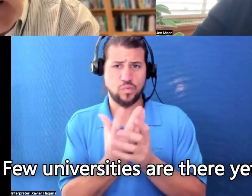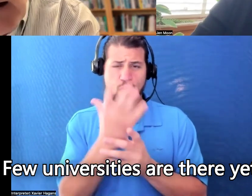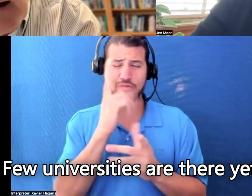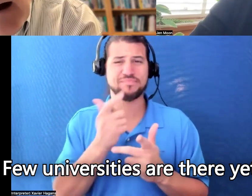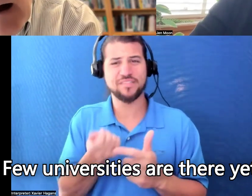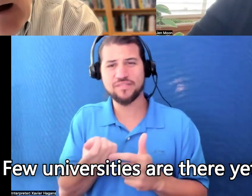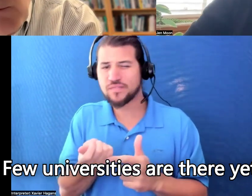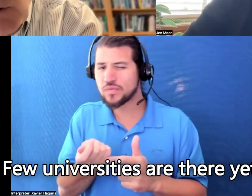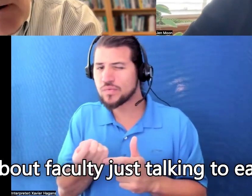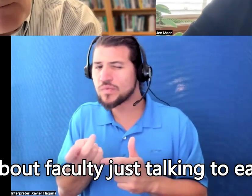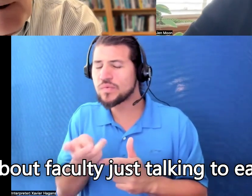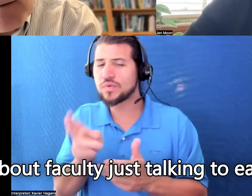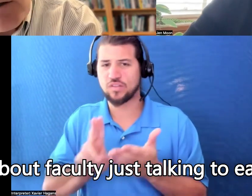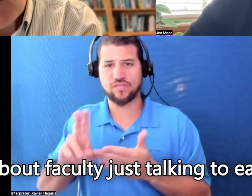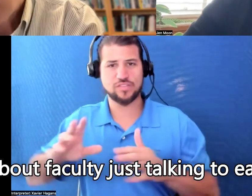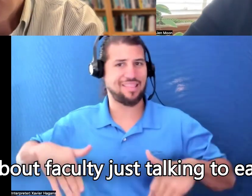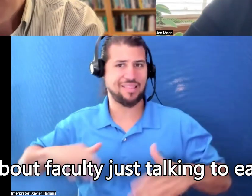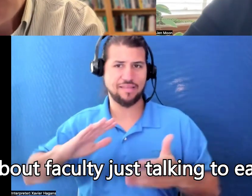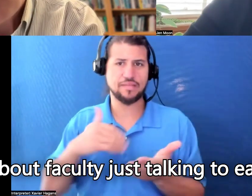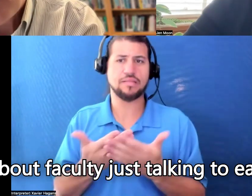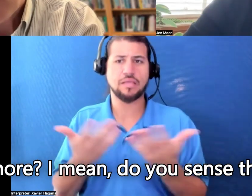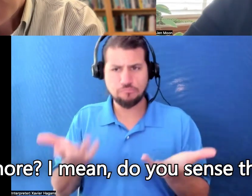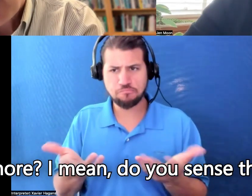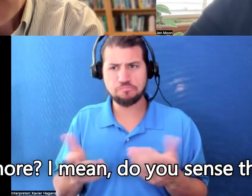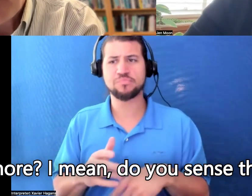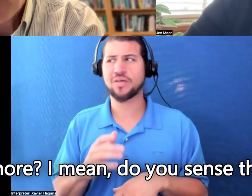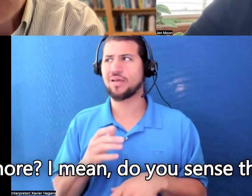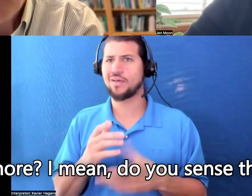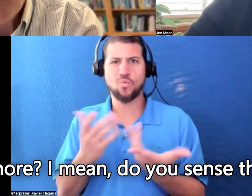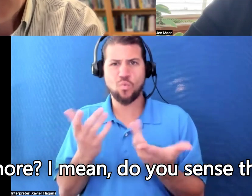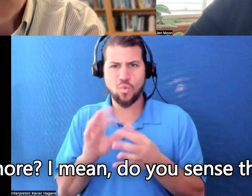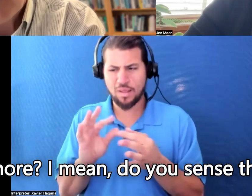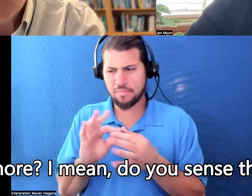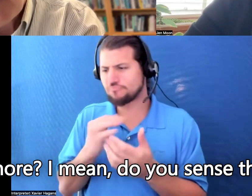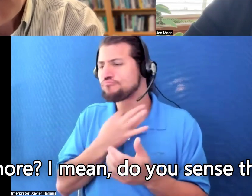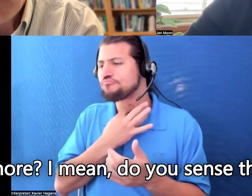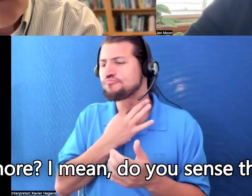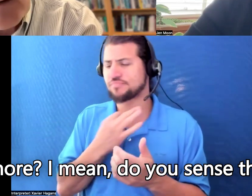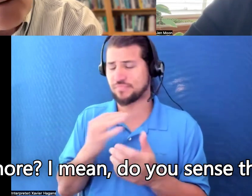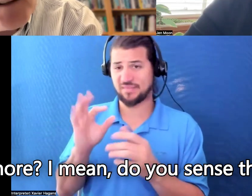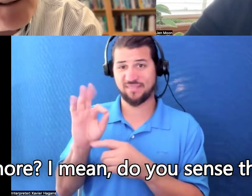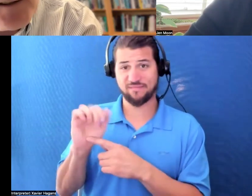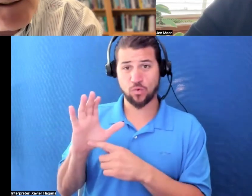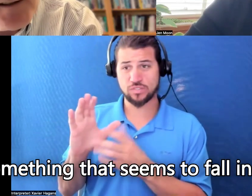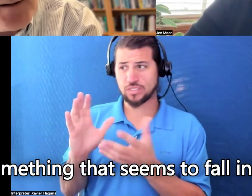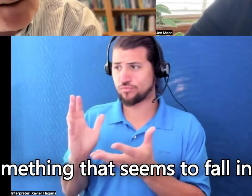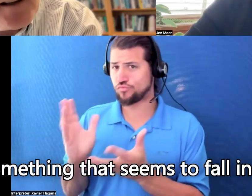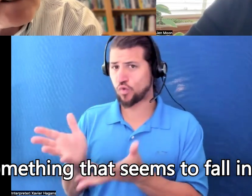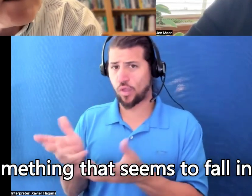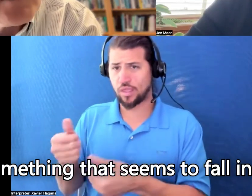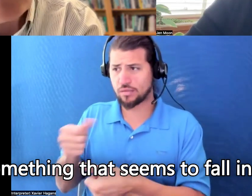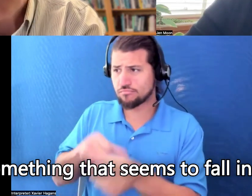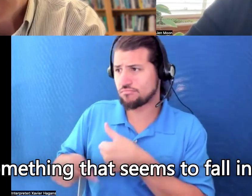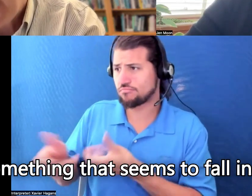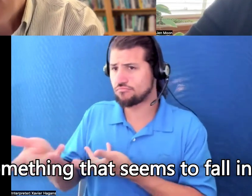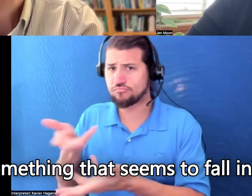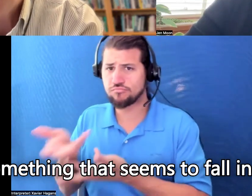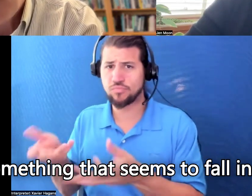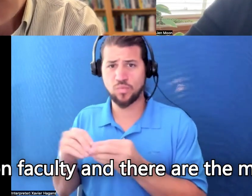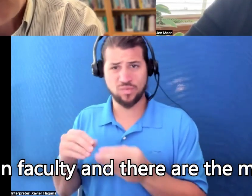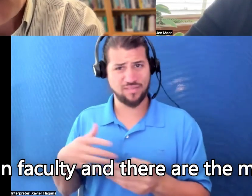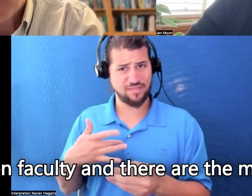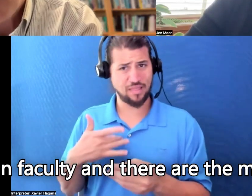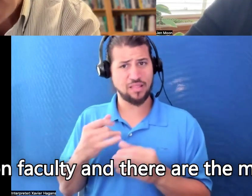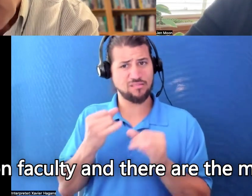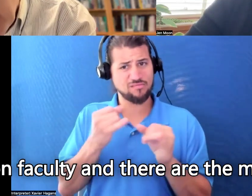yet. What about faculty just talking to each other more? I mean, do you sense that this is something that seems to fall